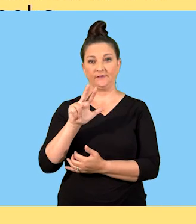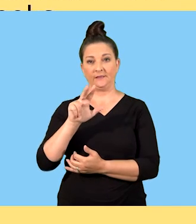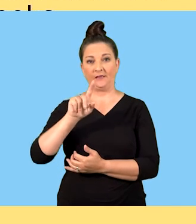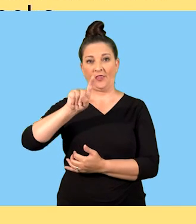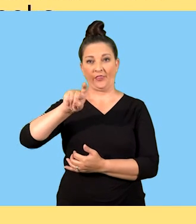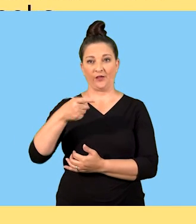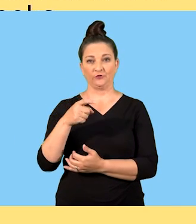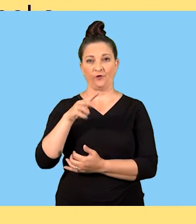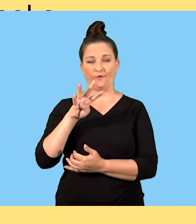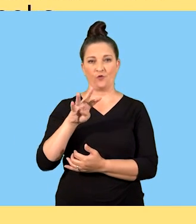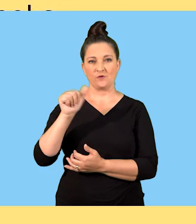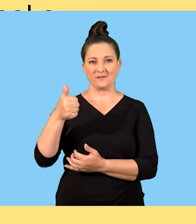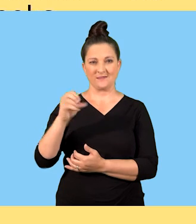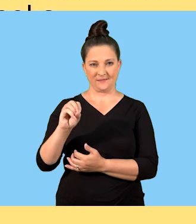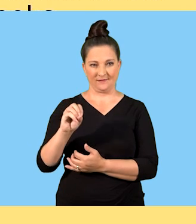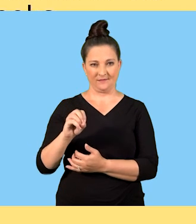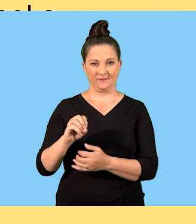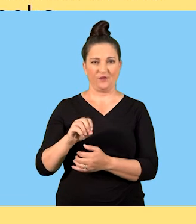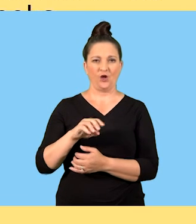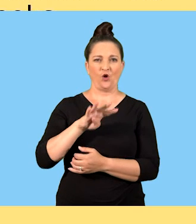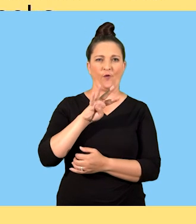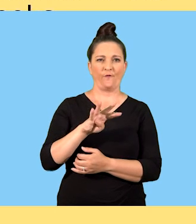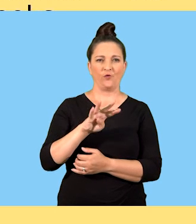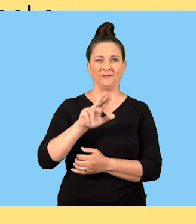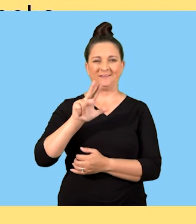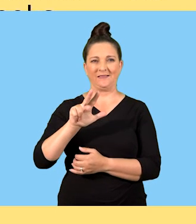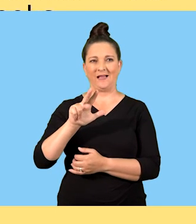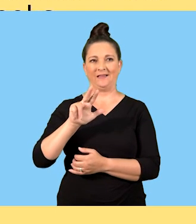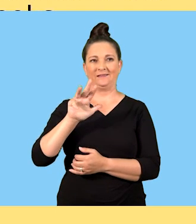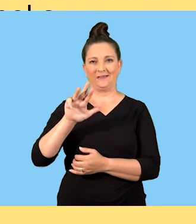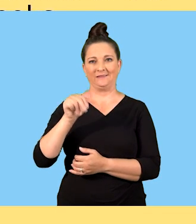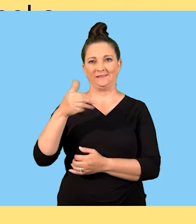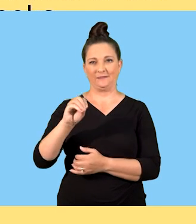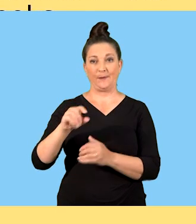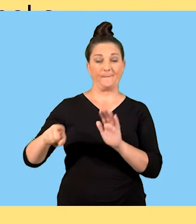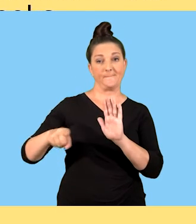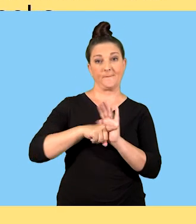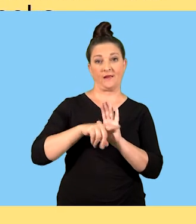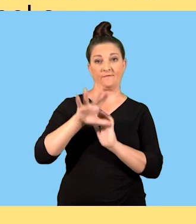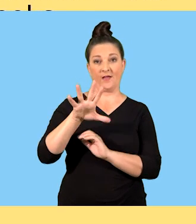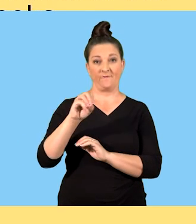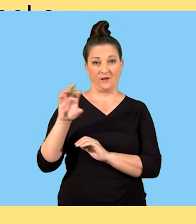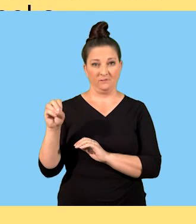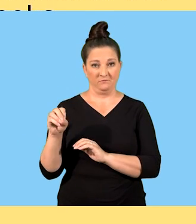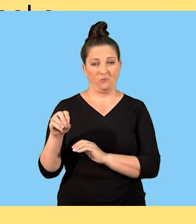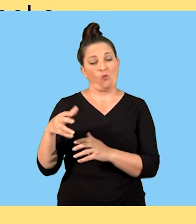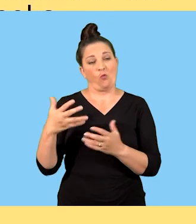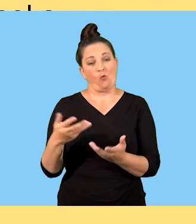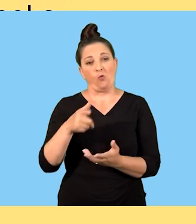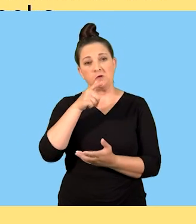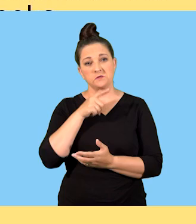48,460. How did I get that? I said 48,960 minus the 500. Or you could simply